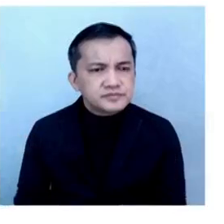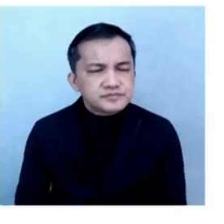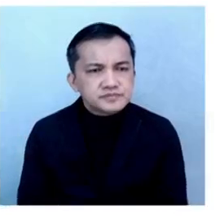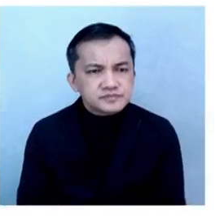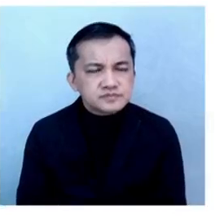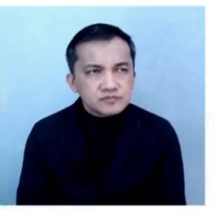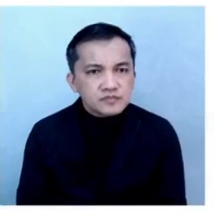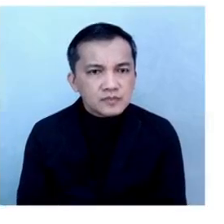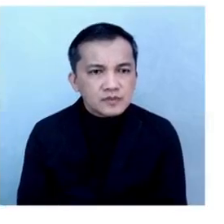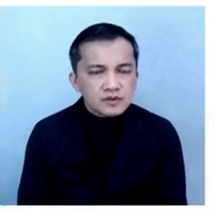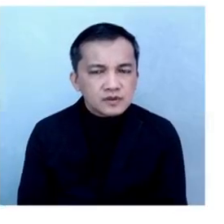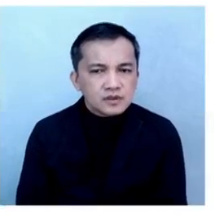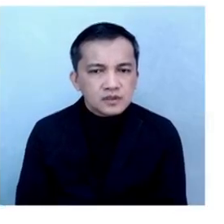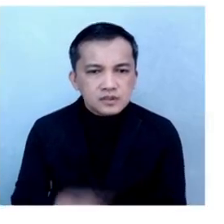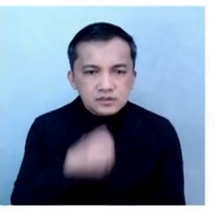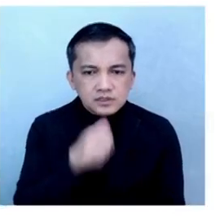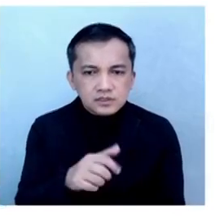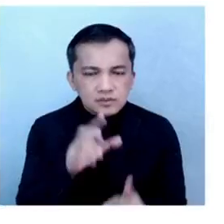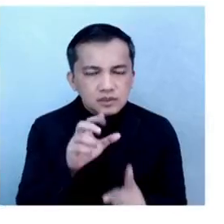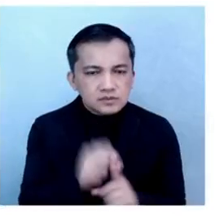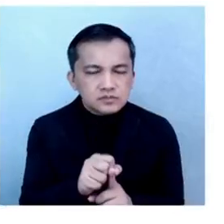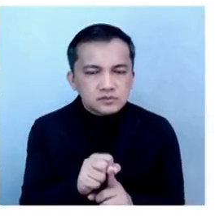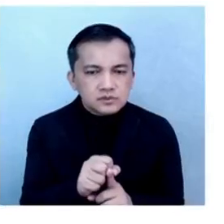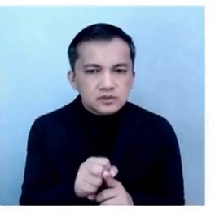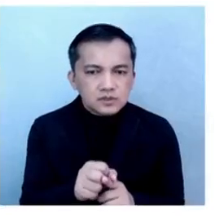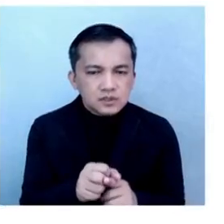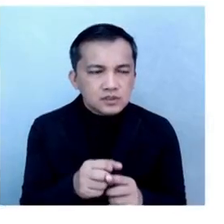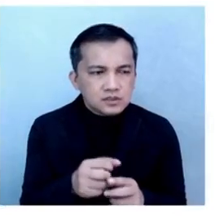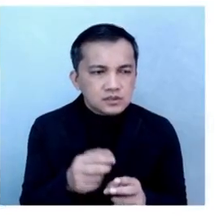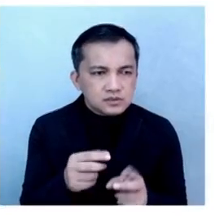hindi naman aresto ito eh. Ang tawag po rito sa